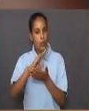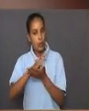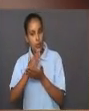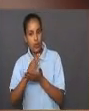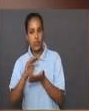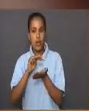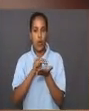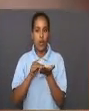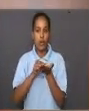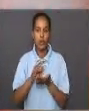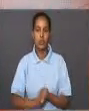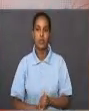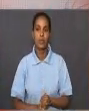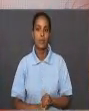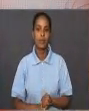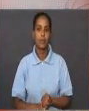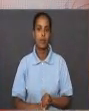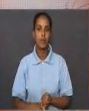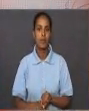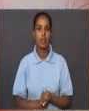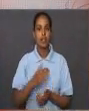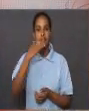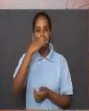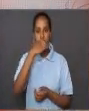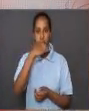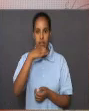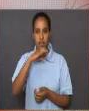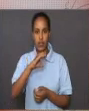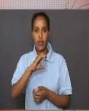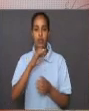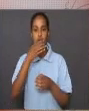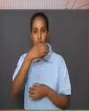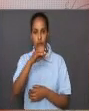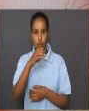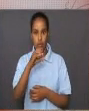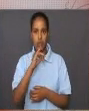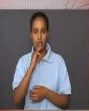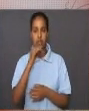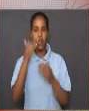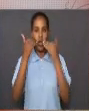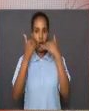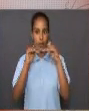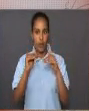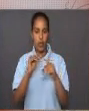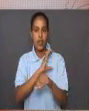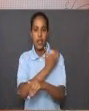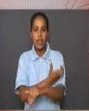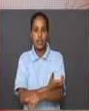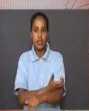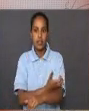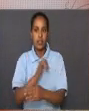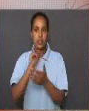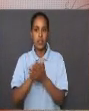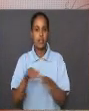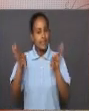the molecules. The heat of solution is the amount of energy